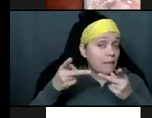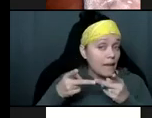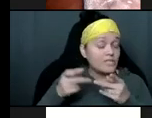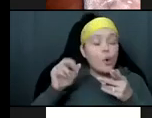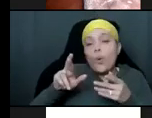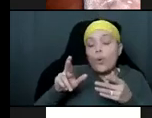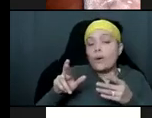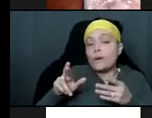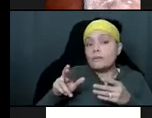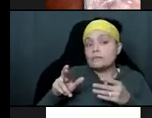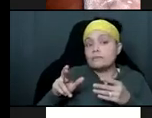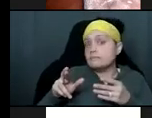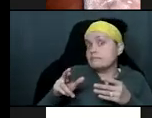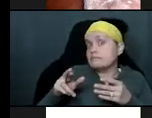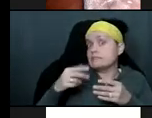big place.